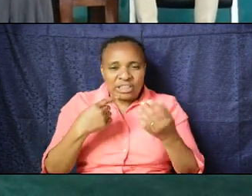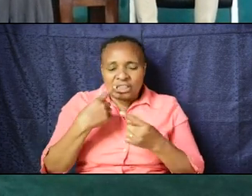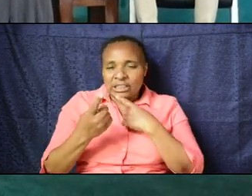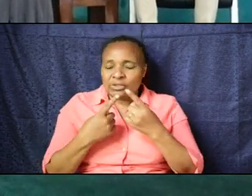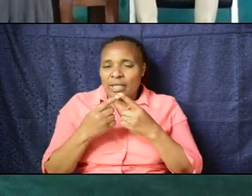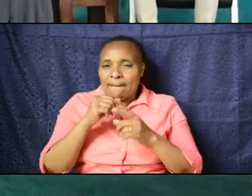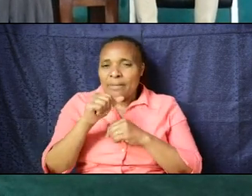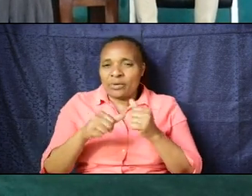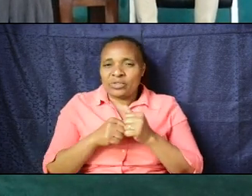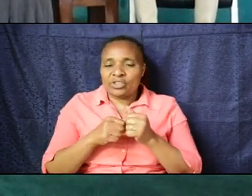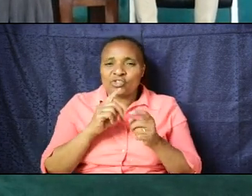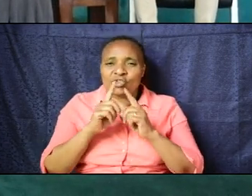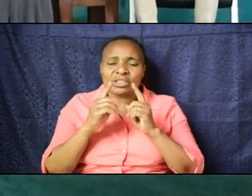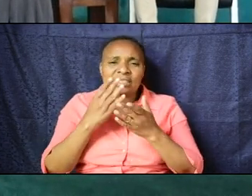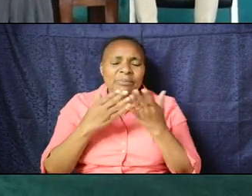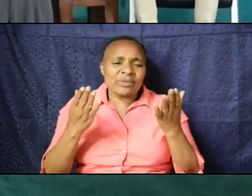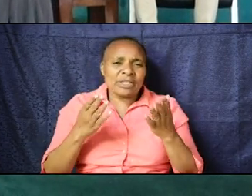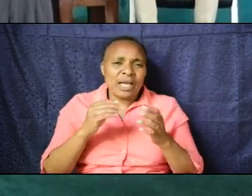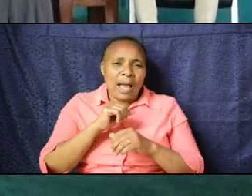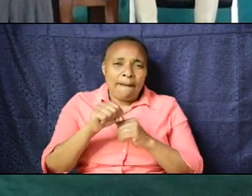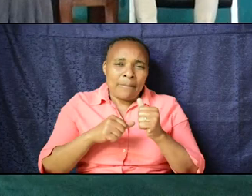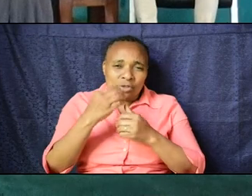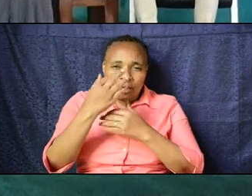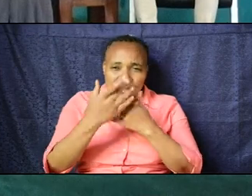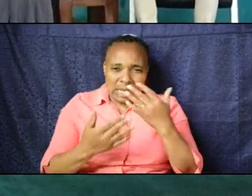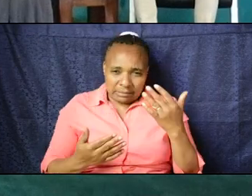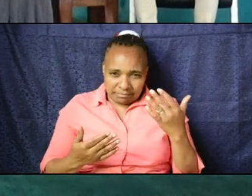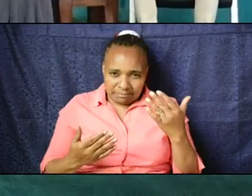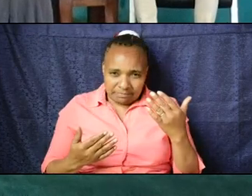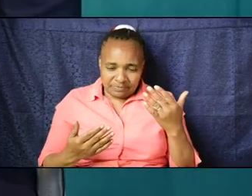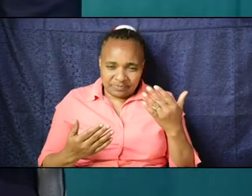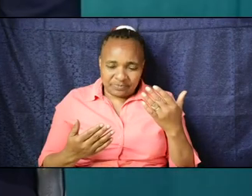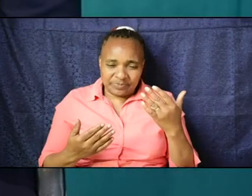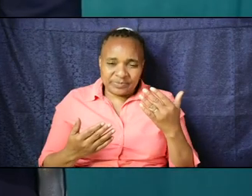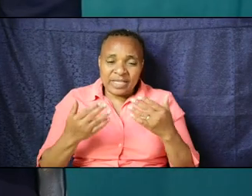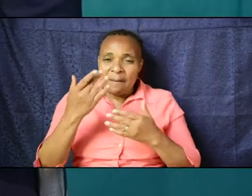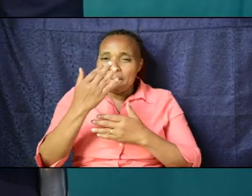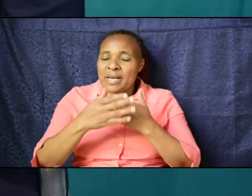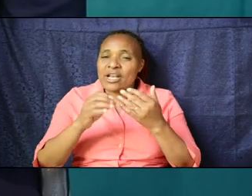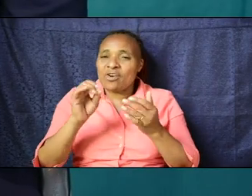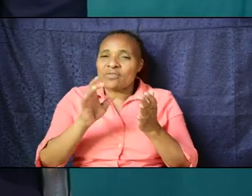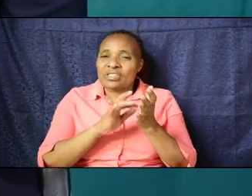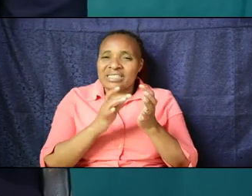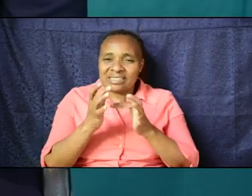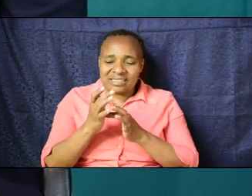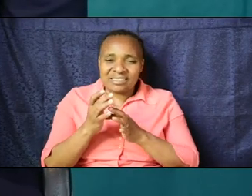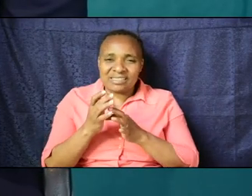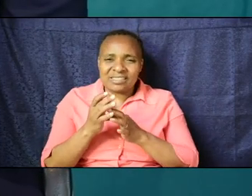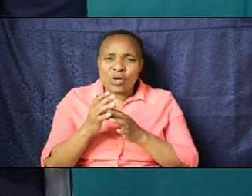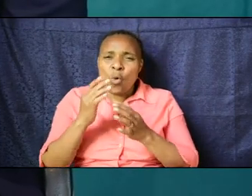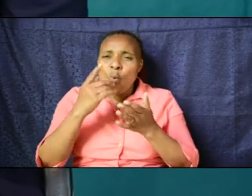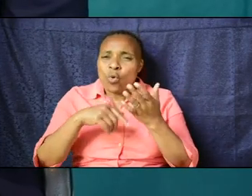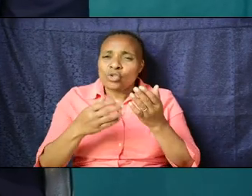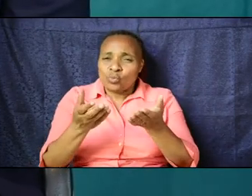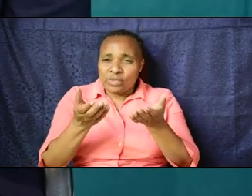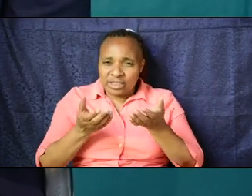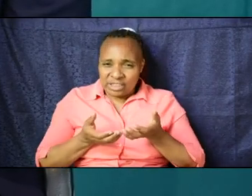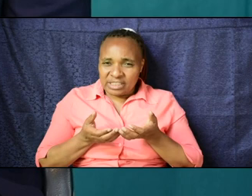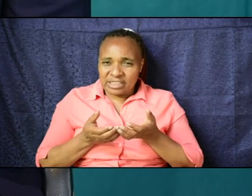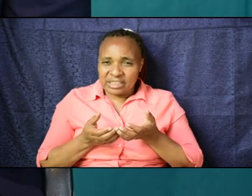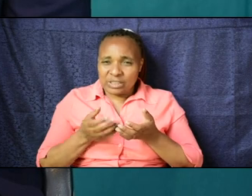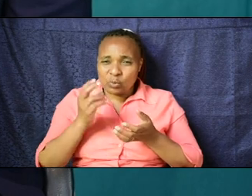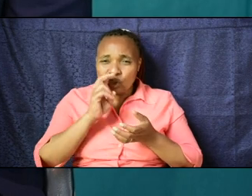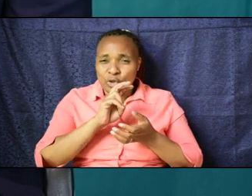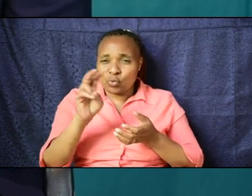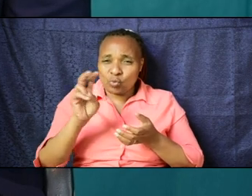said. He talked something about the blood of Jesus. It's what we need. We look at